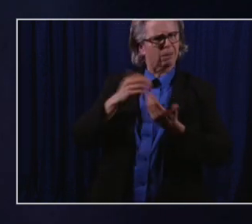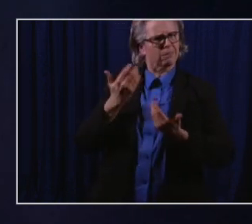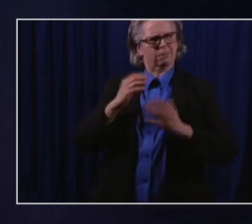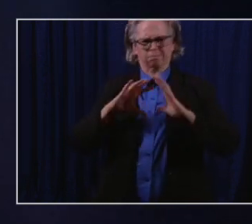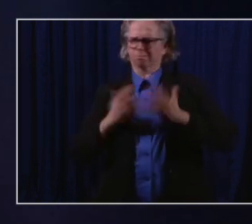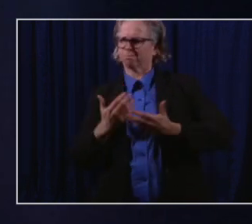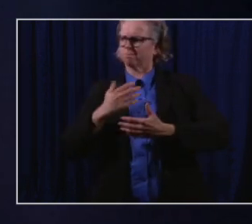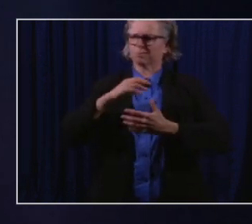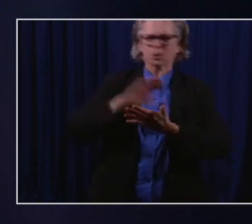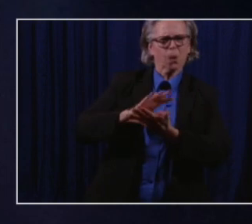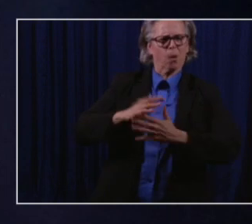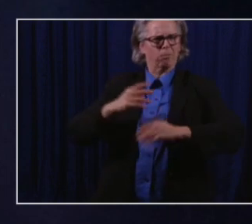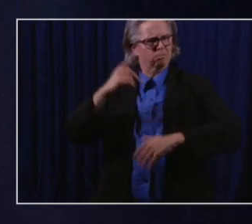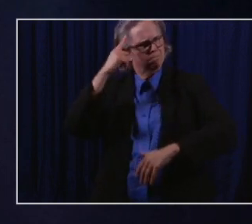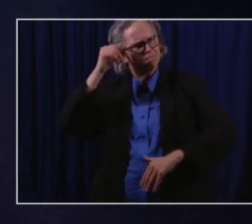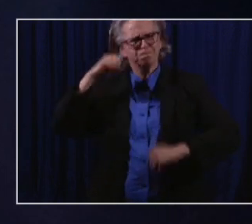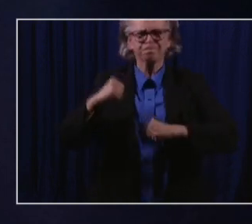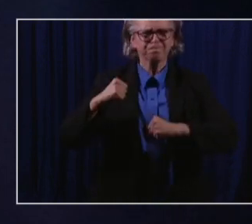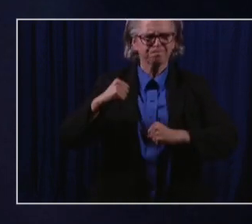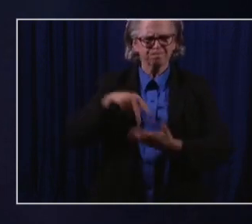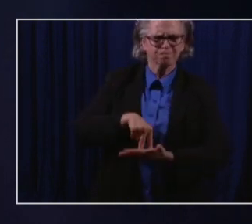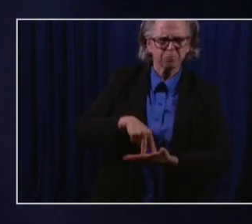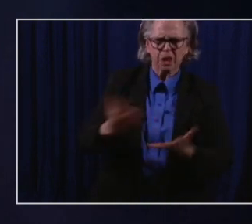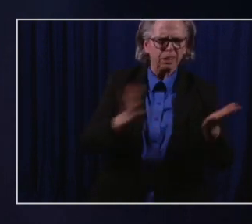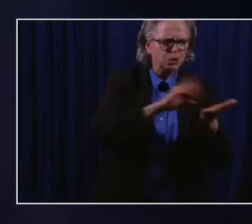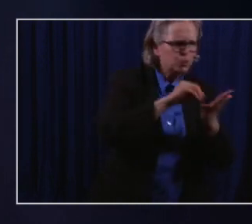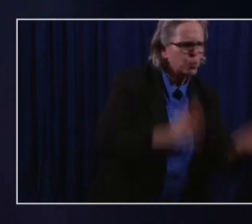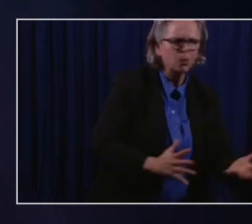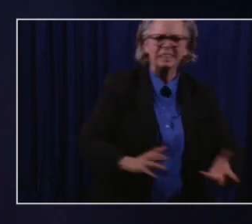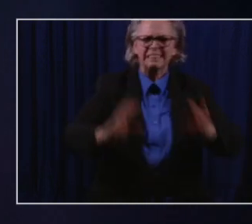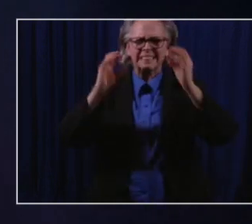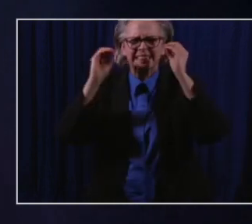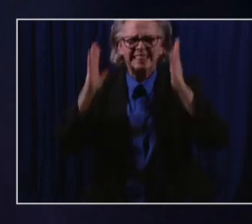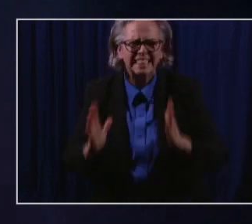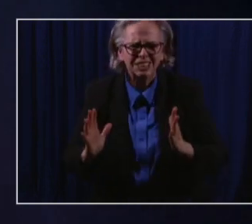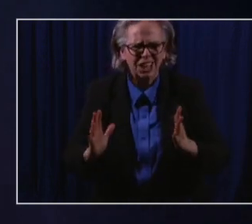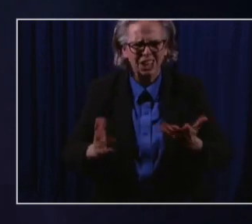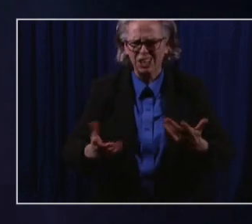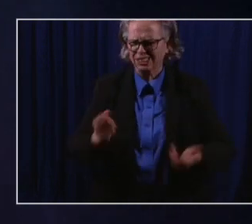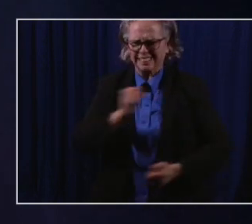teachers, staff, and families all pitch in to reimagine what school can look like.